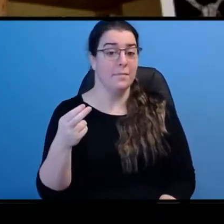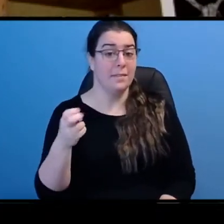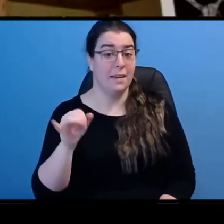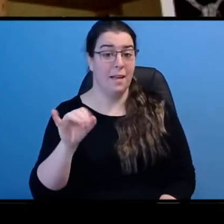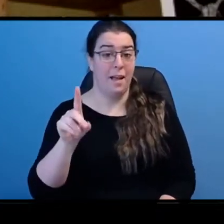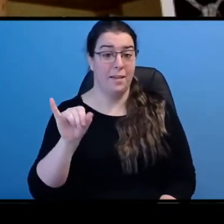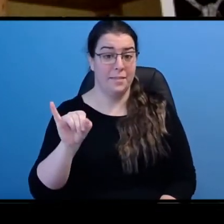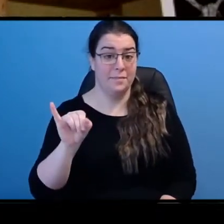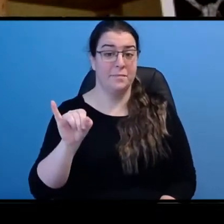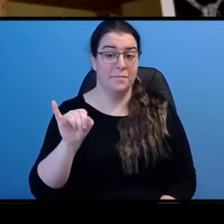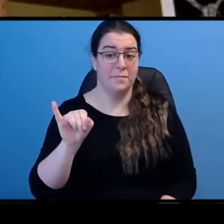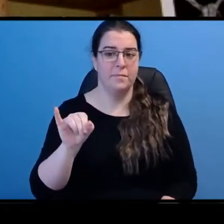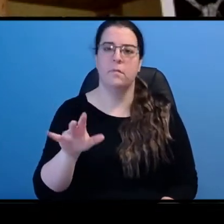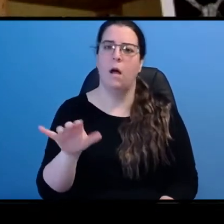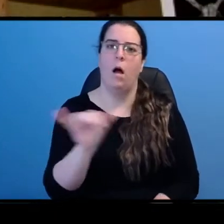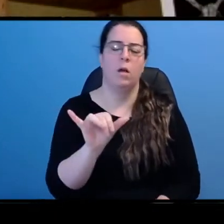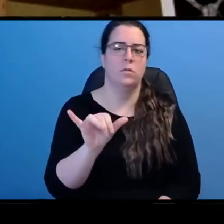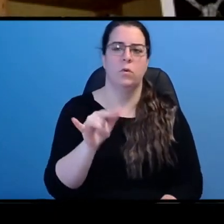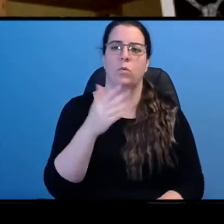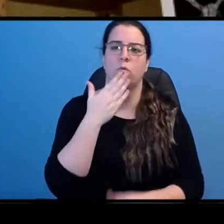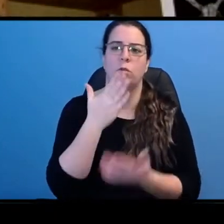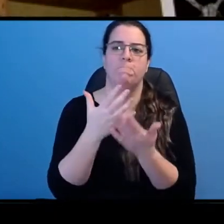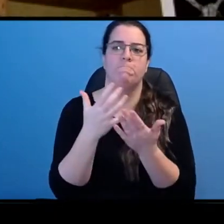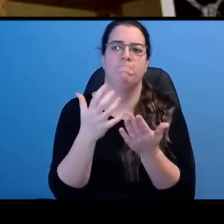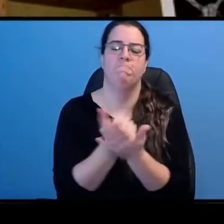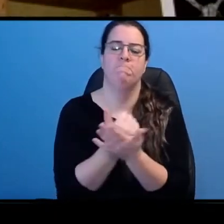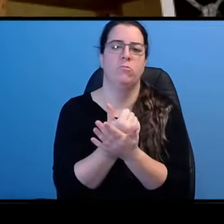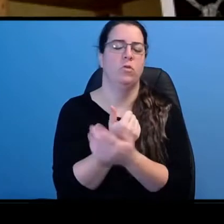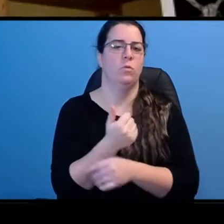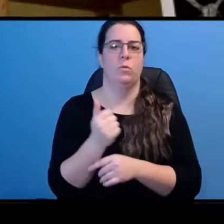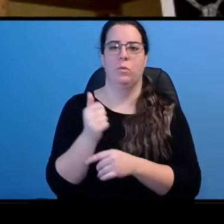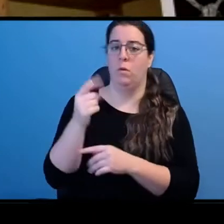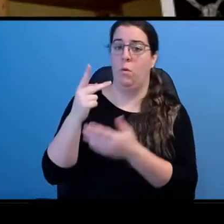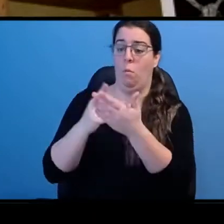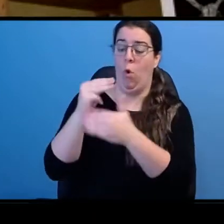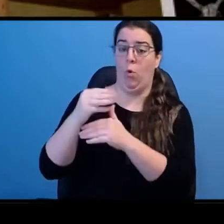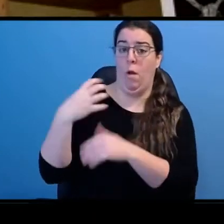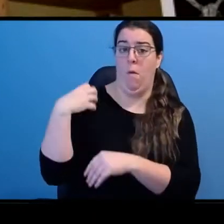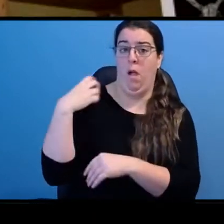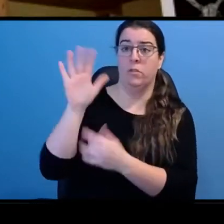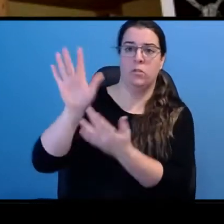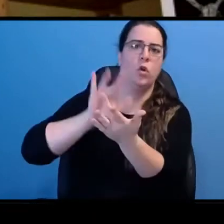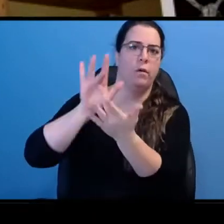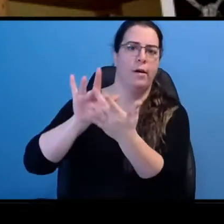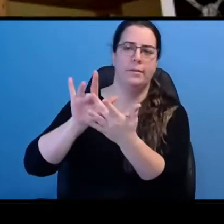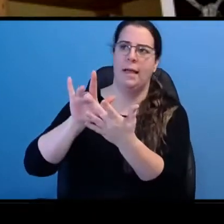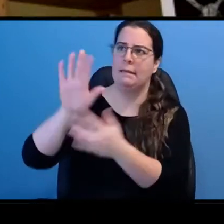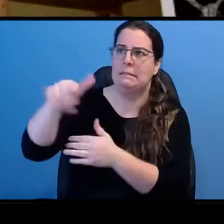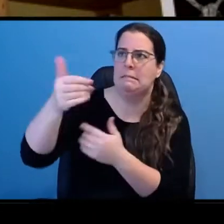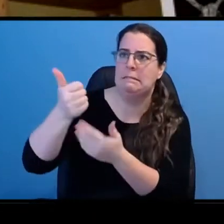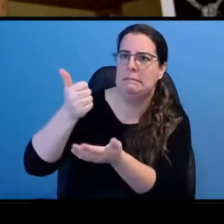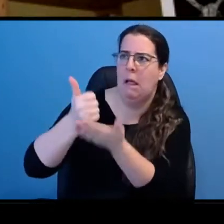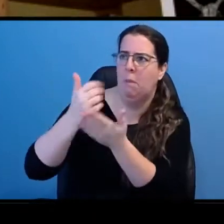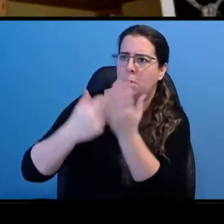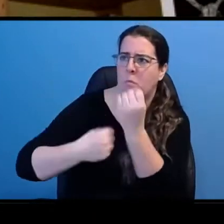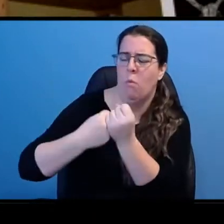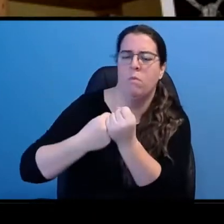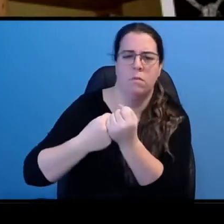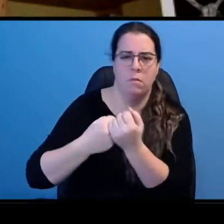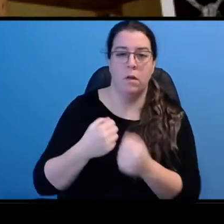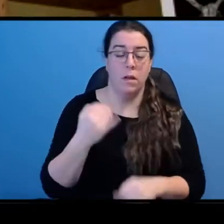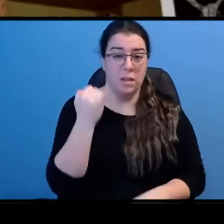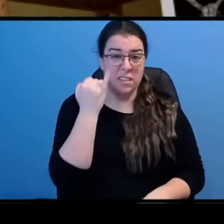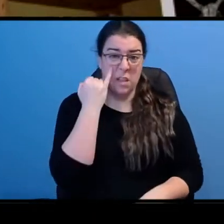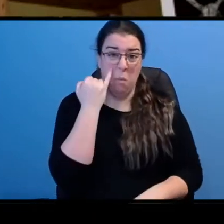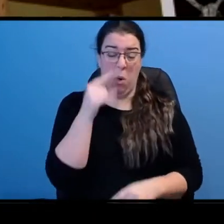is a great idea. If you don't understand something about what's expected of you in the budget, or you're not quite sure how you're supposed to make the budget balance at the